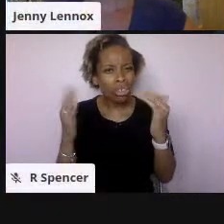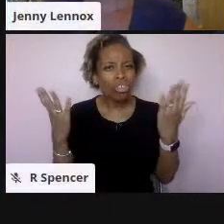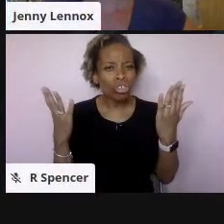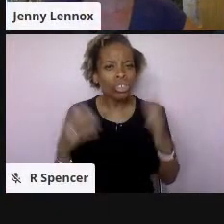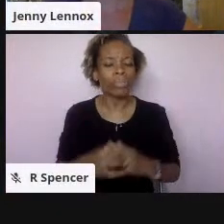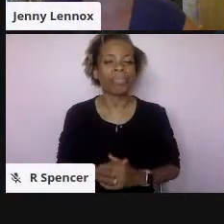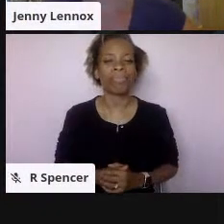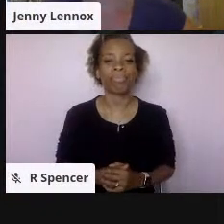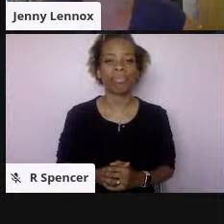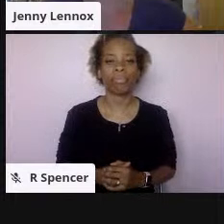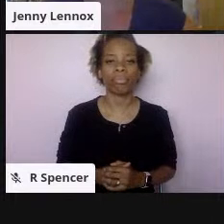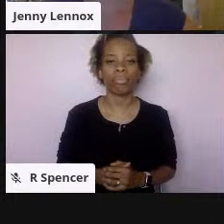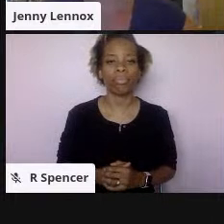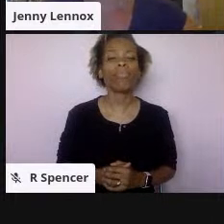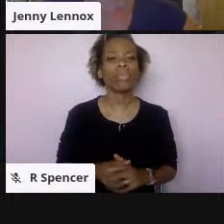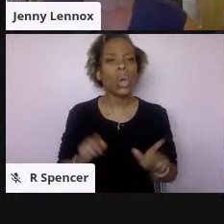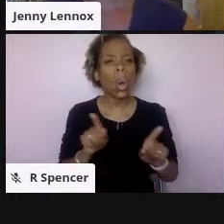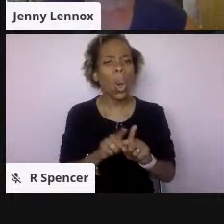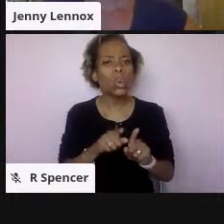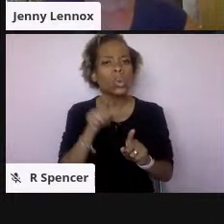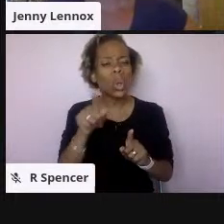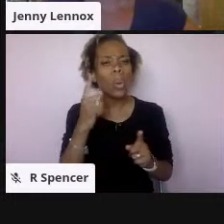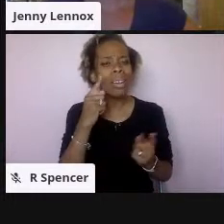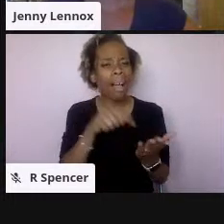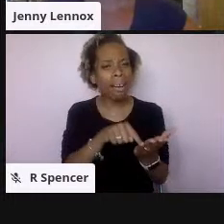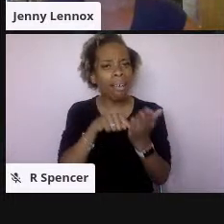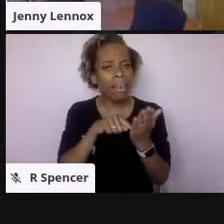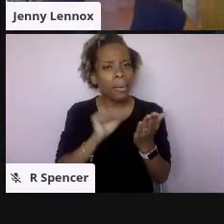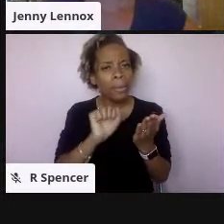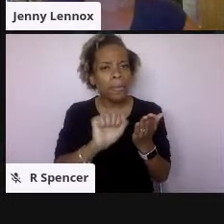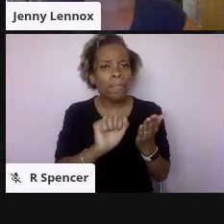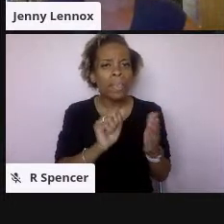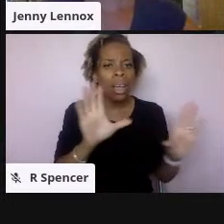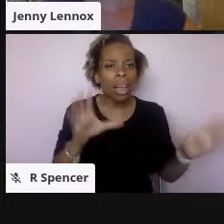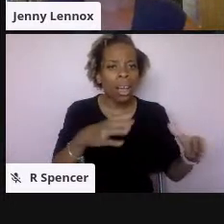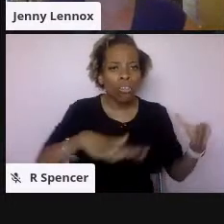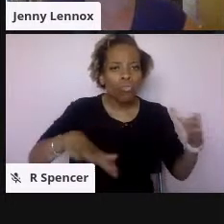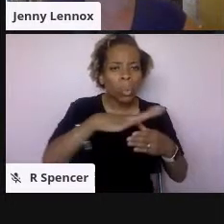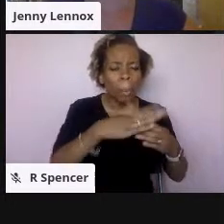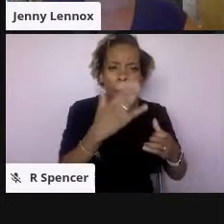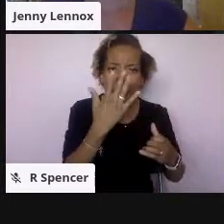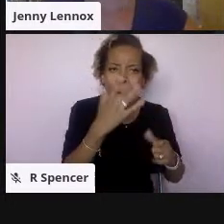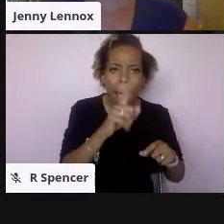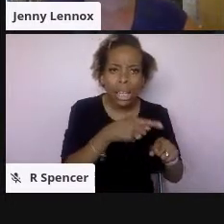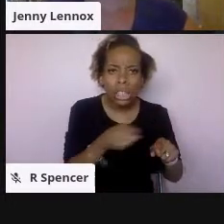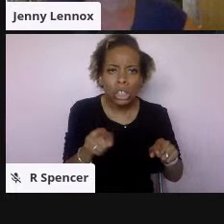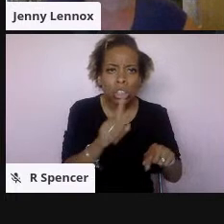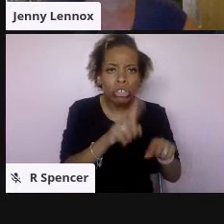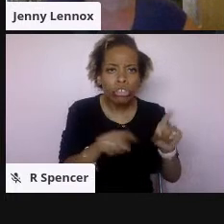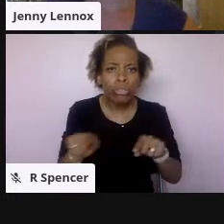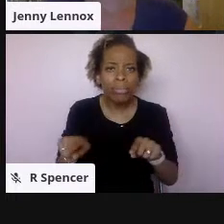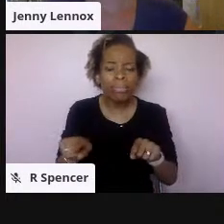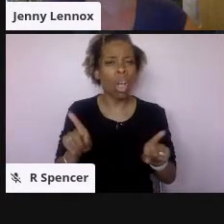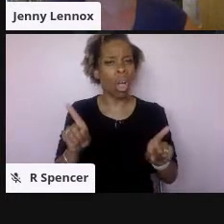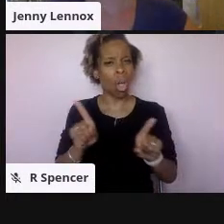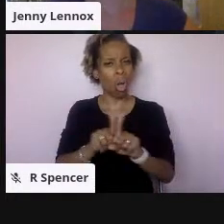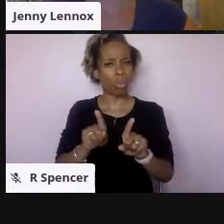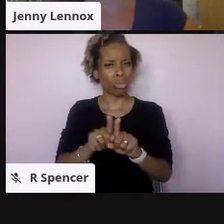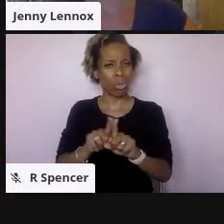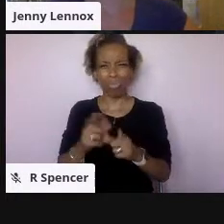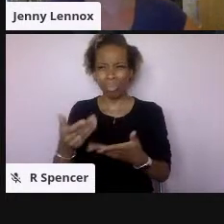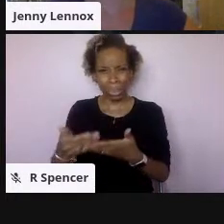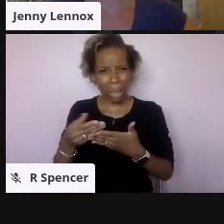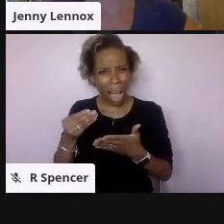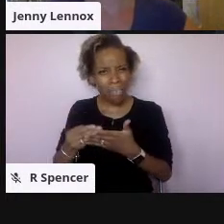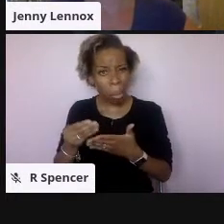Again, what's the age profile of those workers? And I think we need to be asking, really basically, what is the saving? A lot of time when people cut